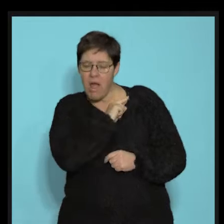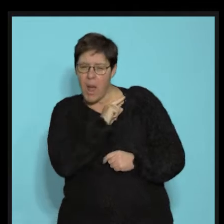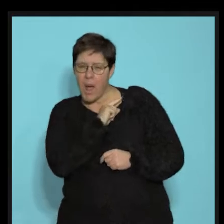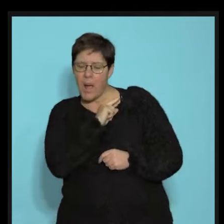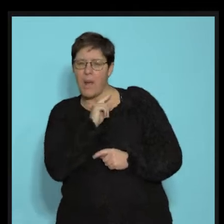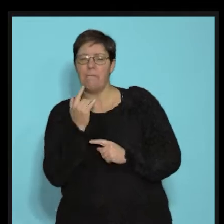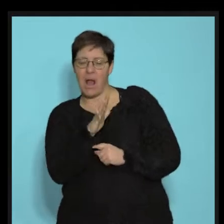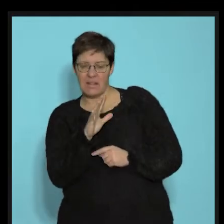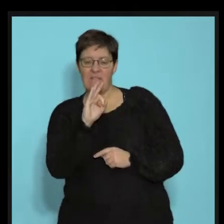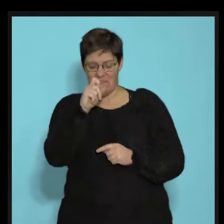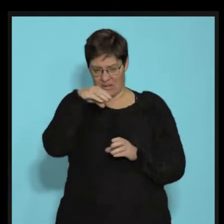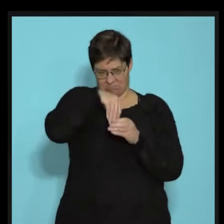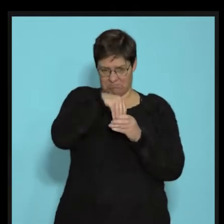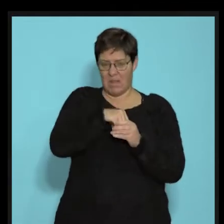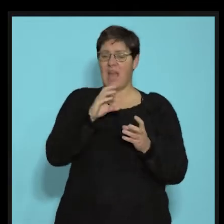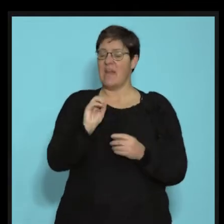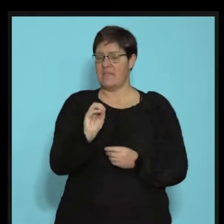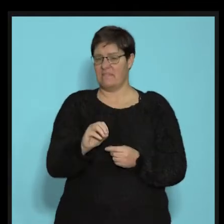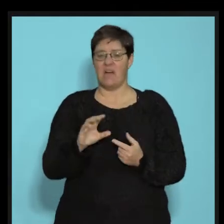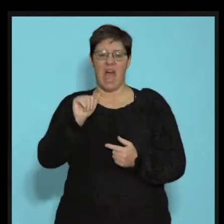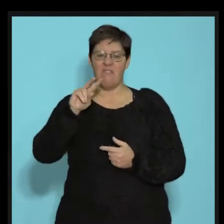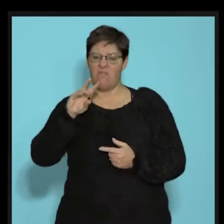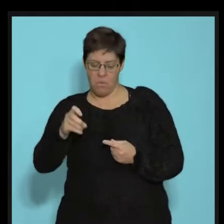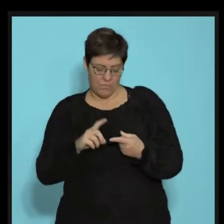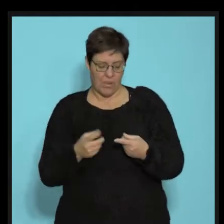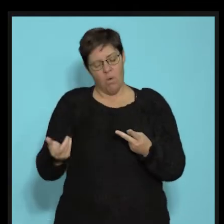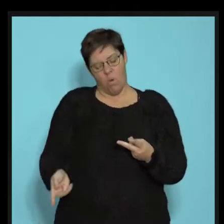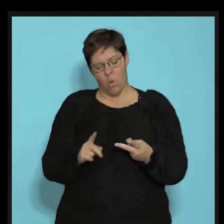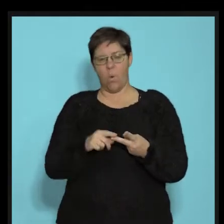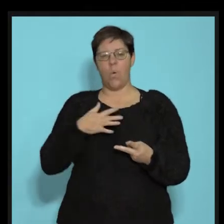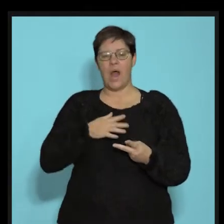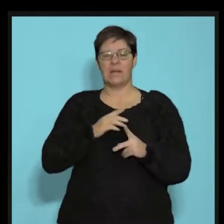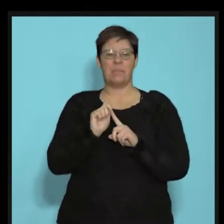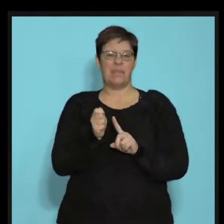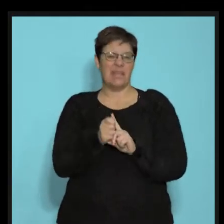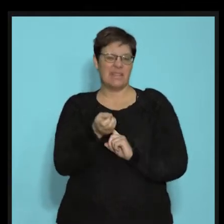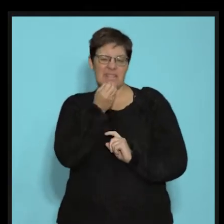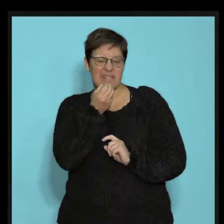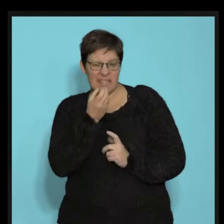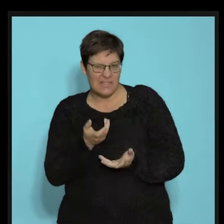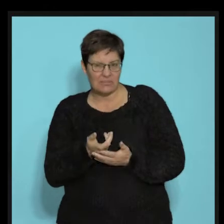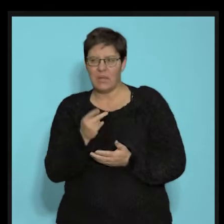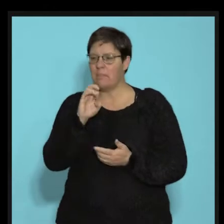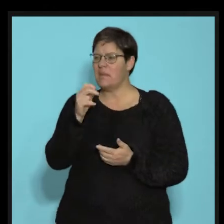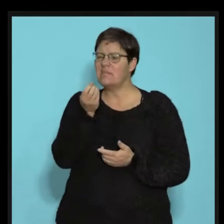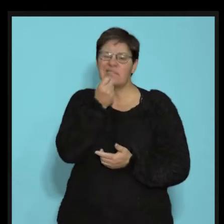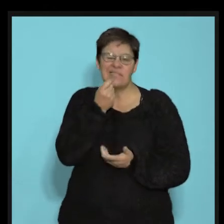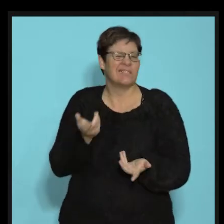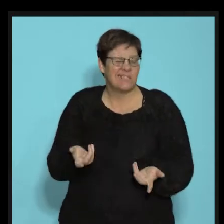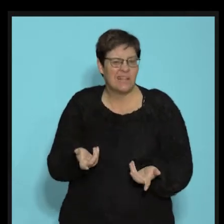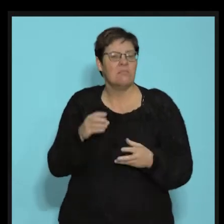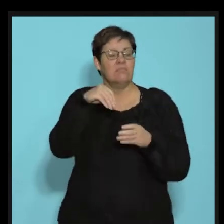be a plant that has a lot of fats in it. Or, for example, you might want to eat beans, right? What does beans do?